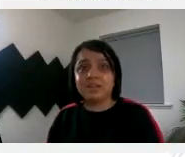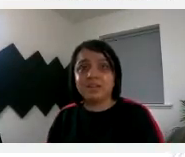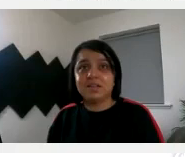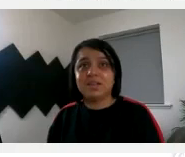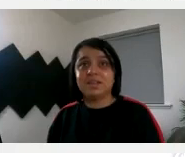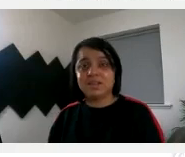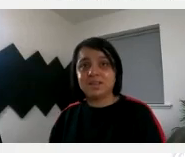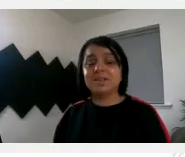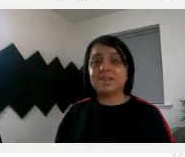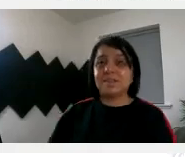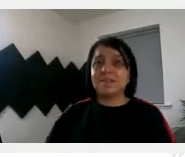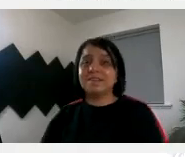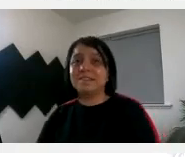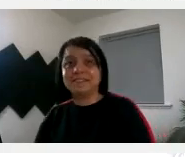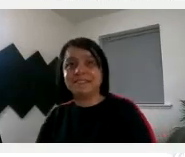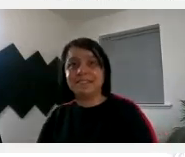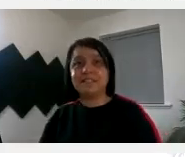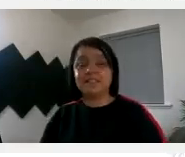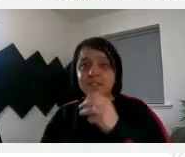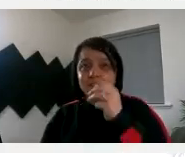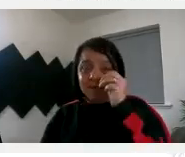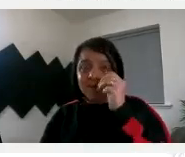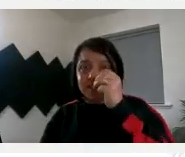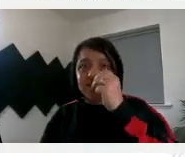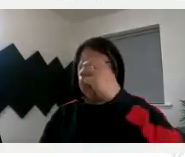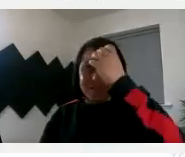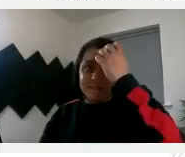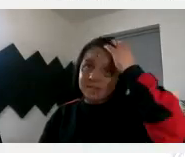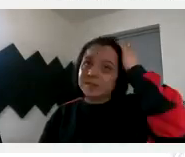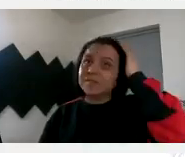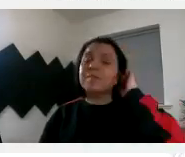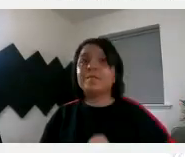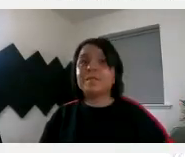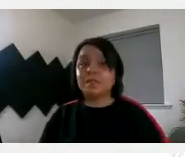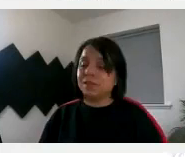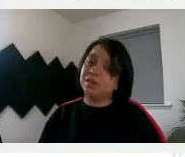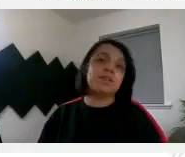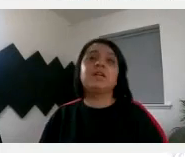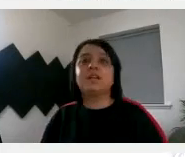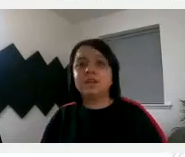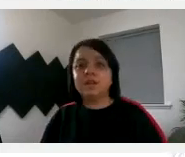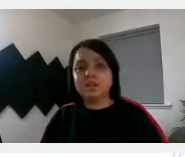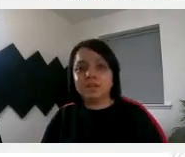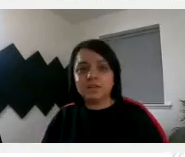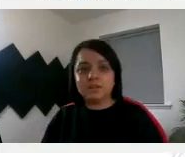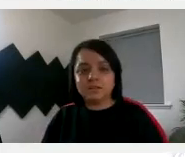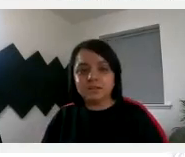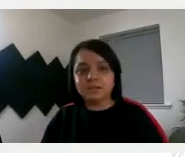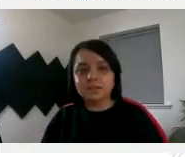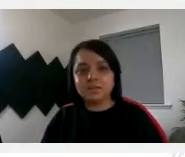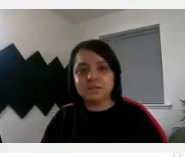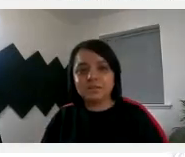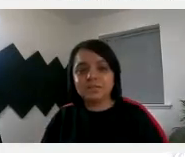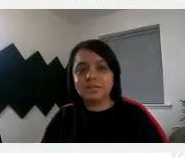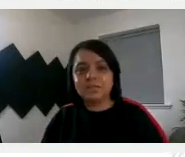right? Even though this is not London, this is far away from London. It's still not even a big city, but still we got lots of